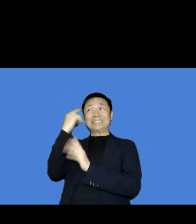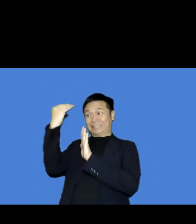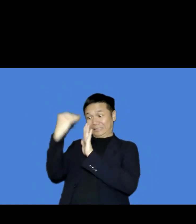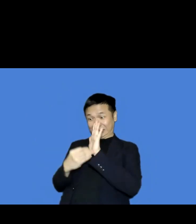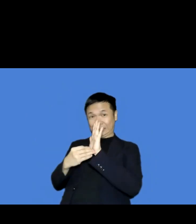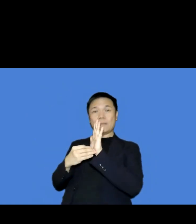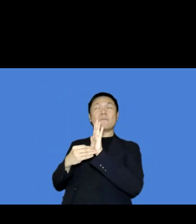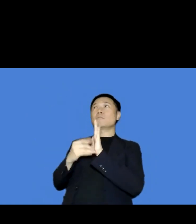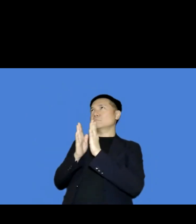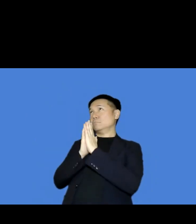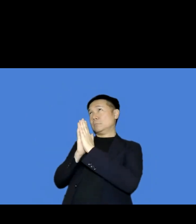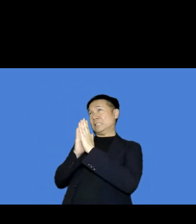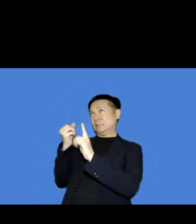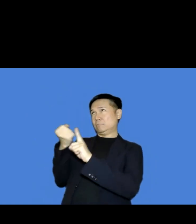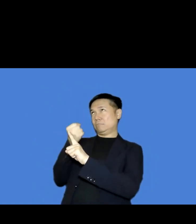I'll stop it here.